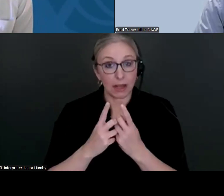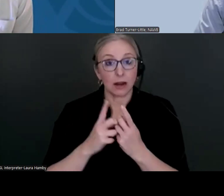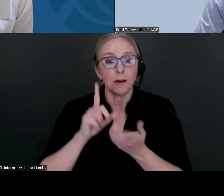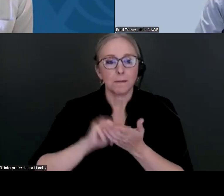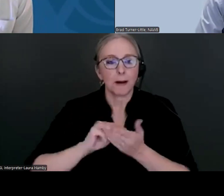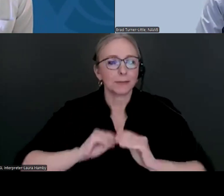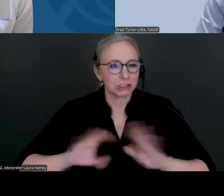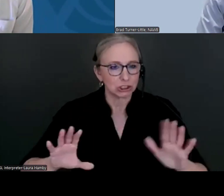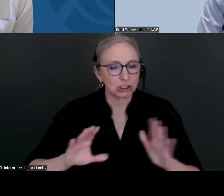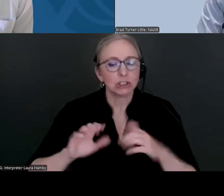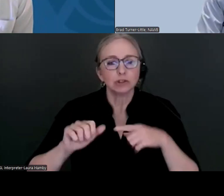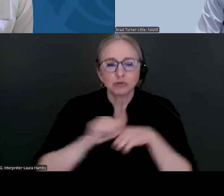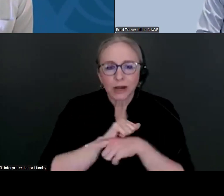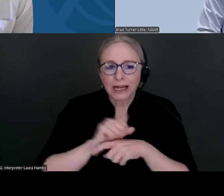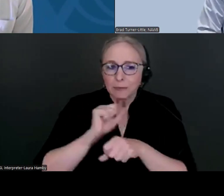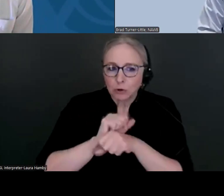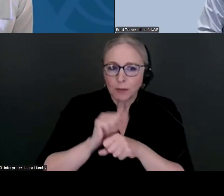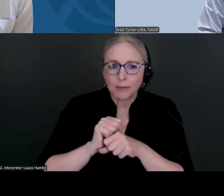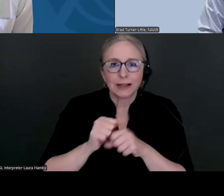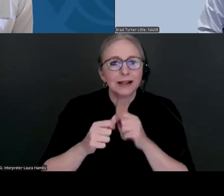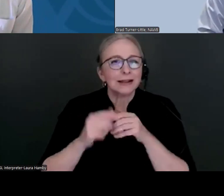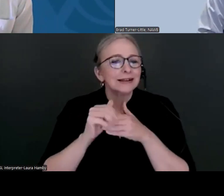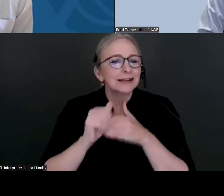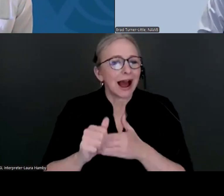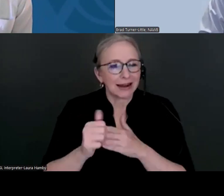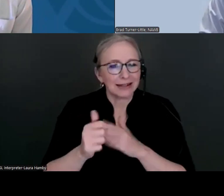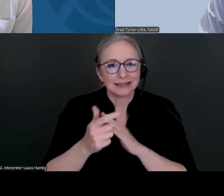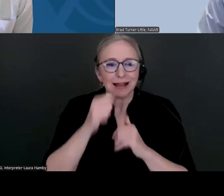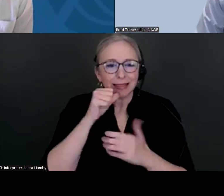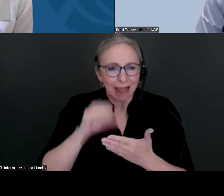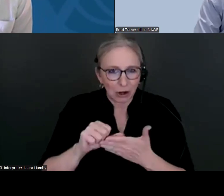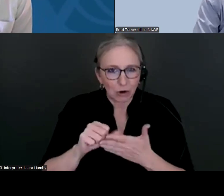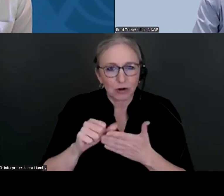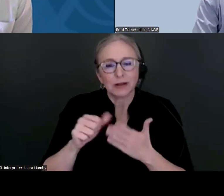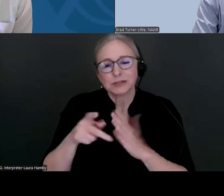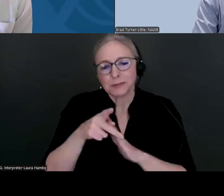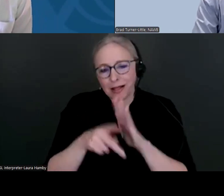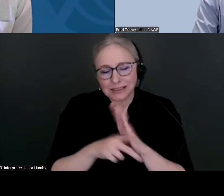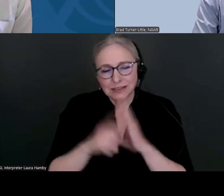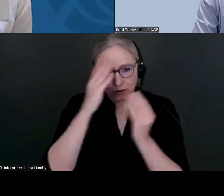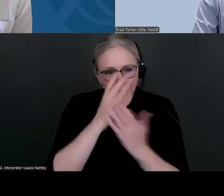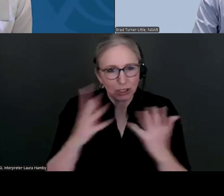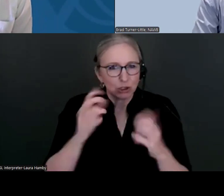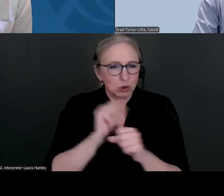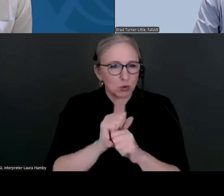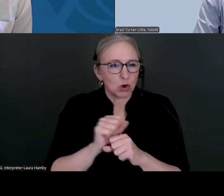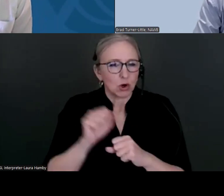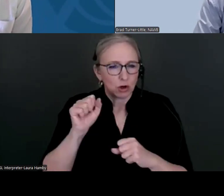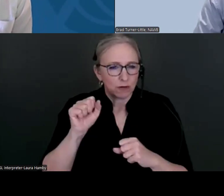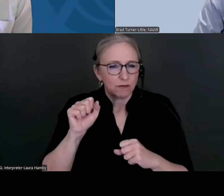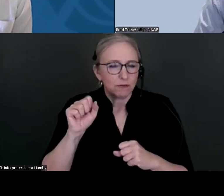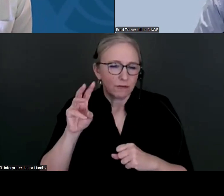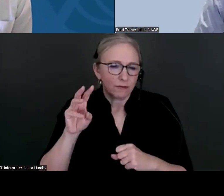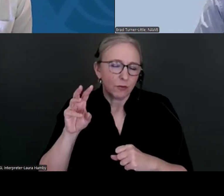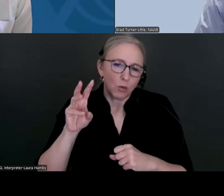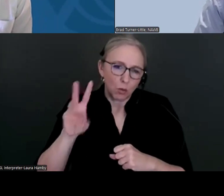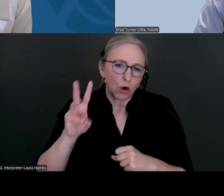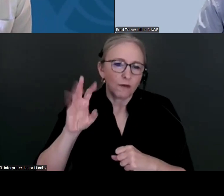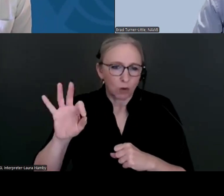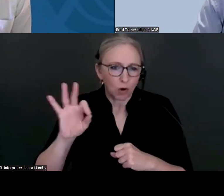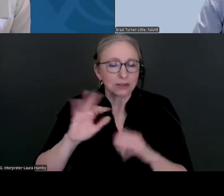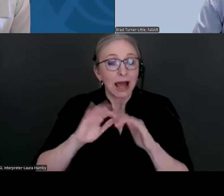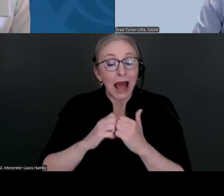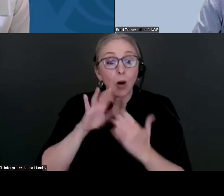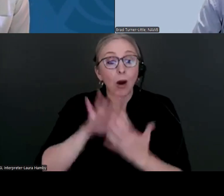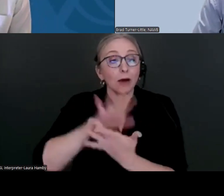employment guidance letter, which is our sort of policy notifications to the workforce system, to highlight diverse ways in which outreach can